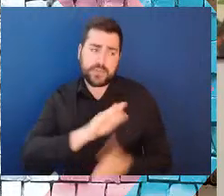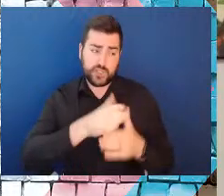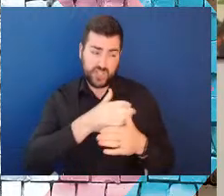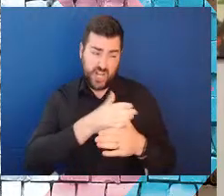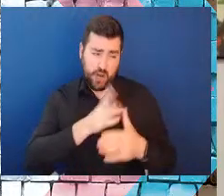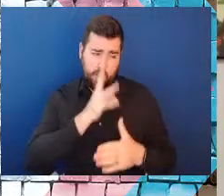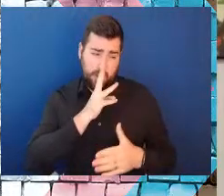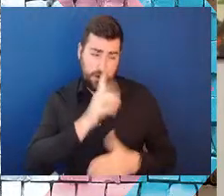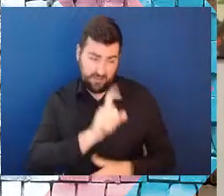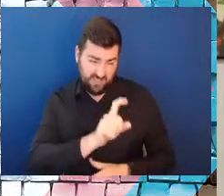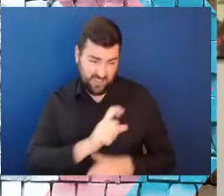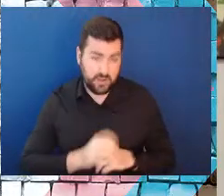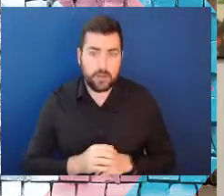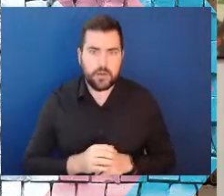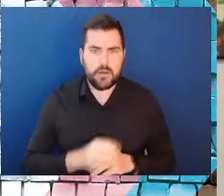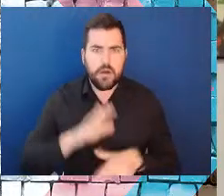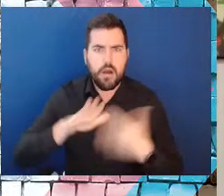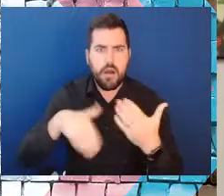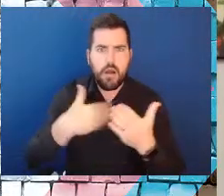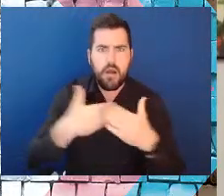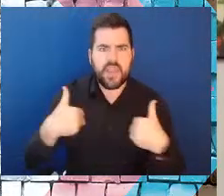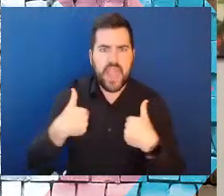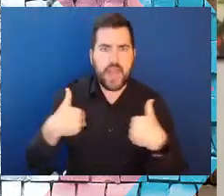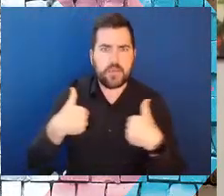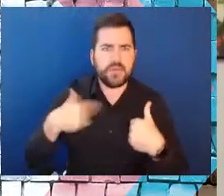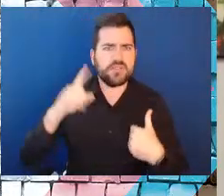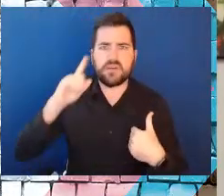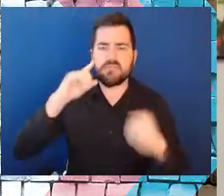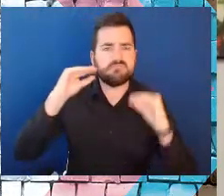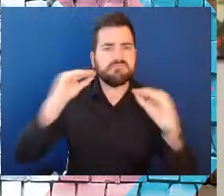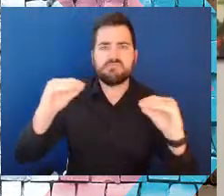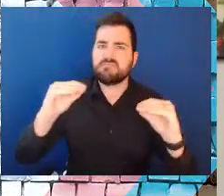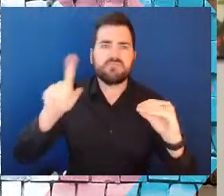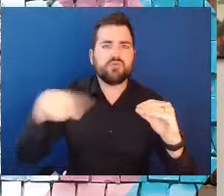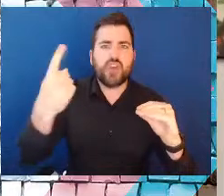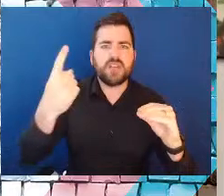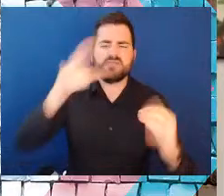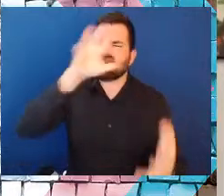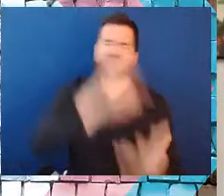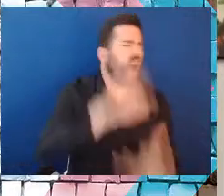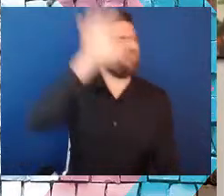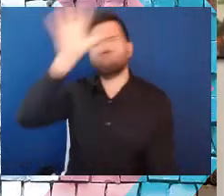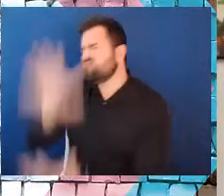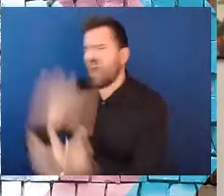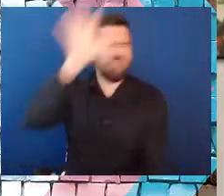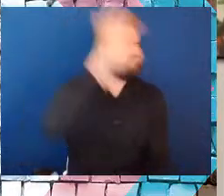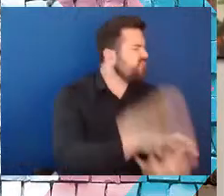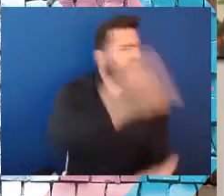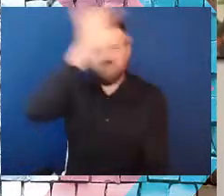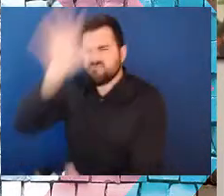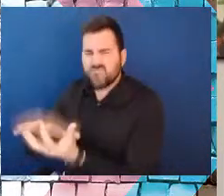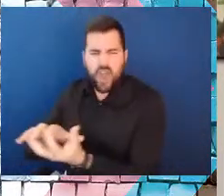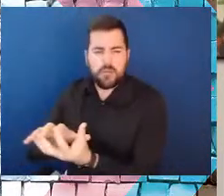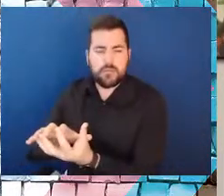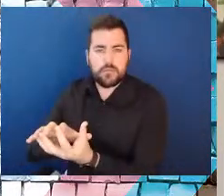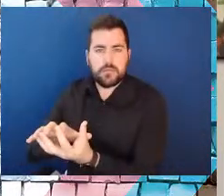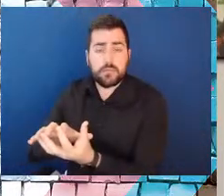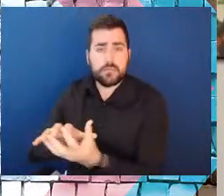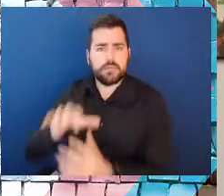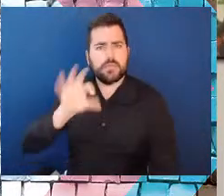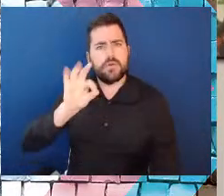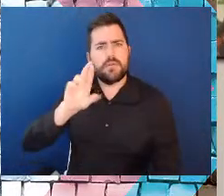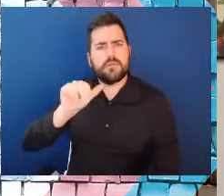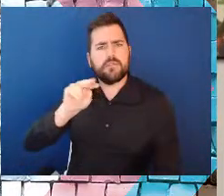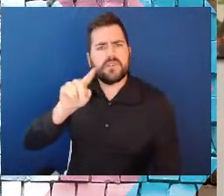But all the animals could hear was chomp, chomp, chomp, chomp, chomp. And again, Fringezilla said, excuse